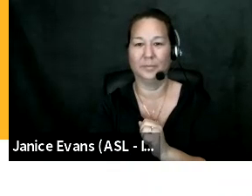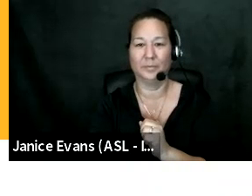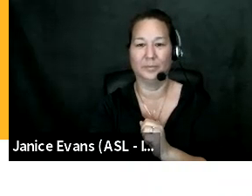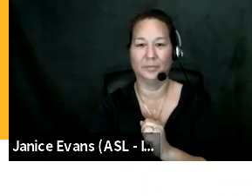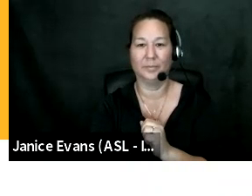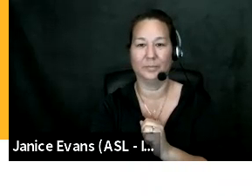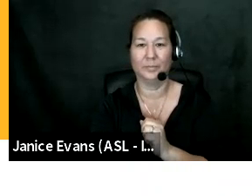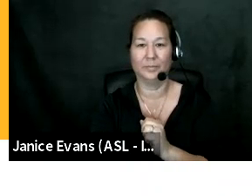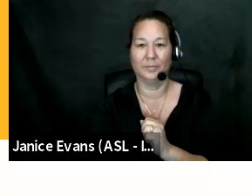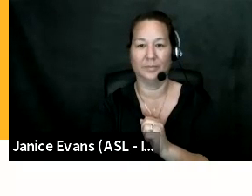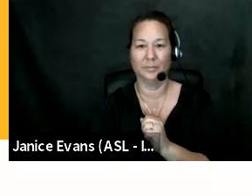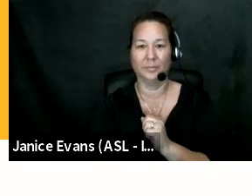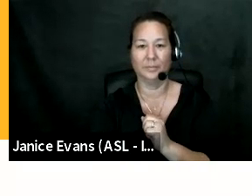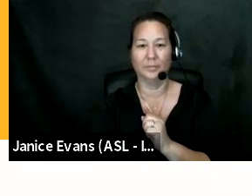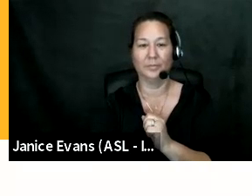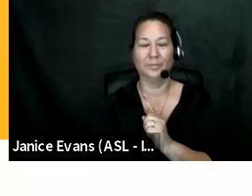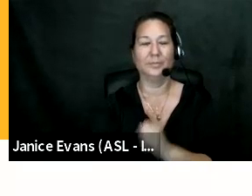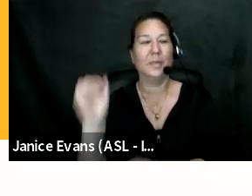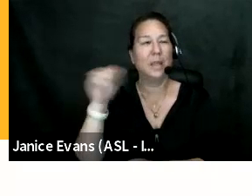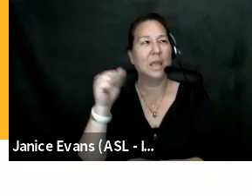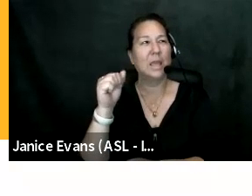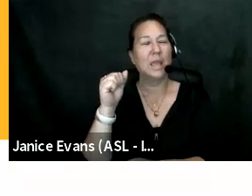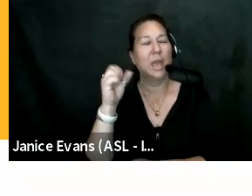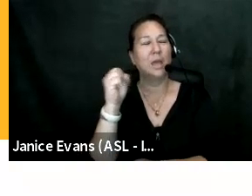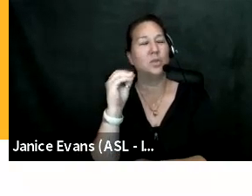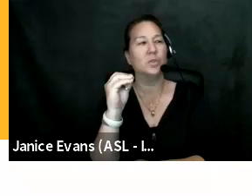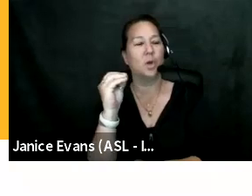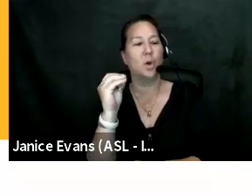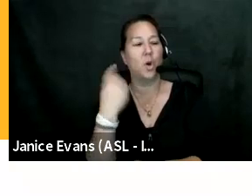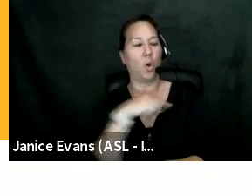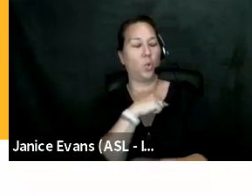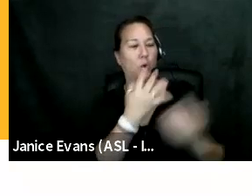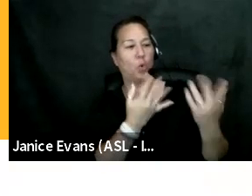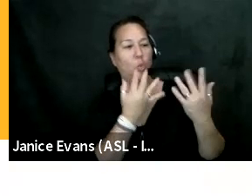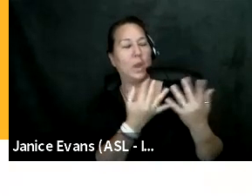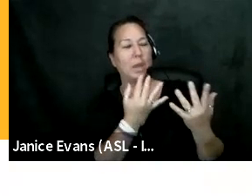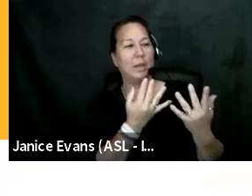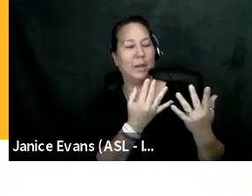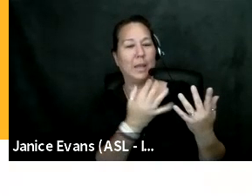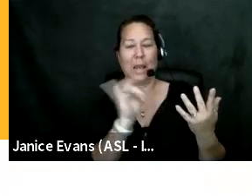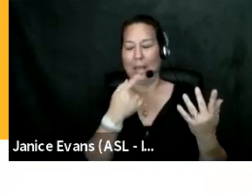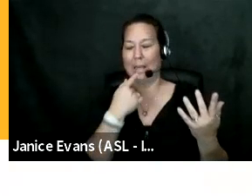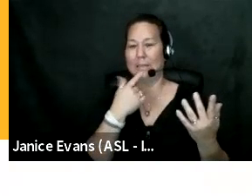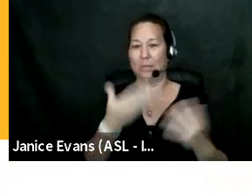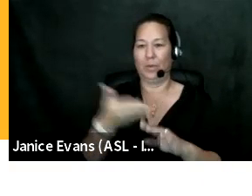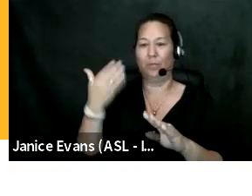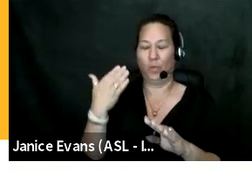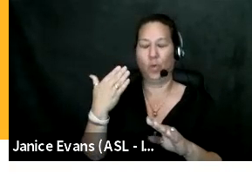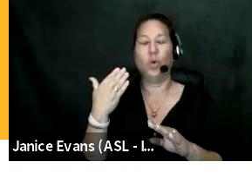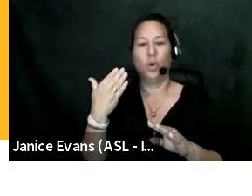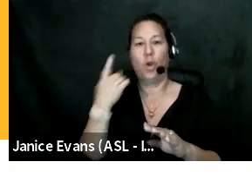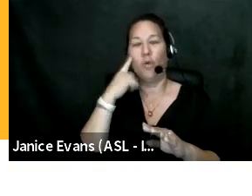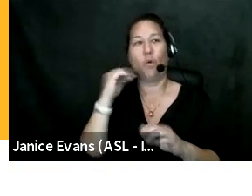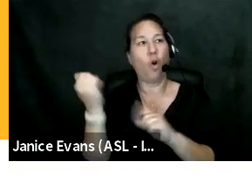Okay, go ahead, Lisa Erickson. Yeah, so we're also waiting, as I just mentioned before, for all the guidance to come